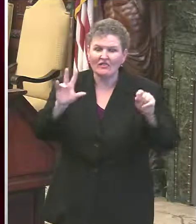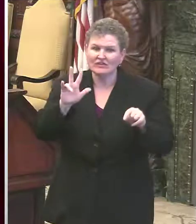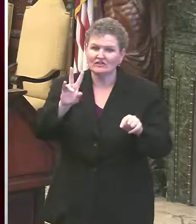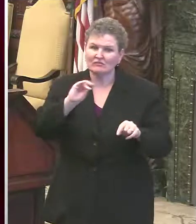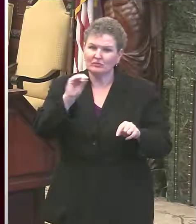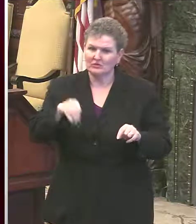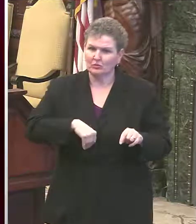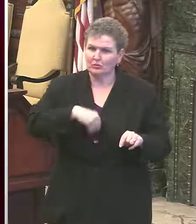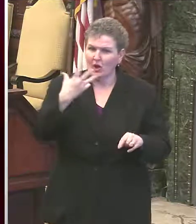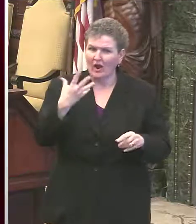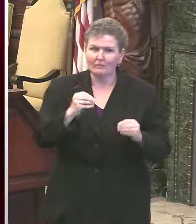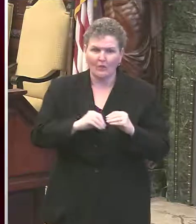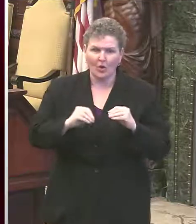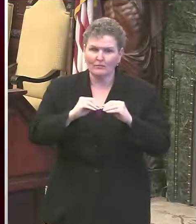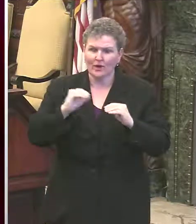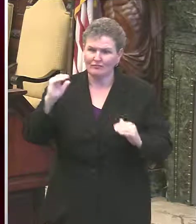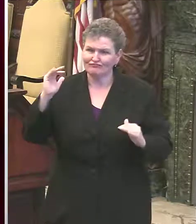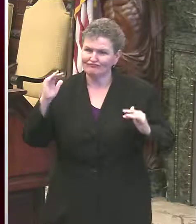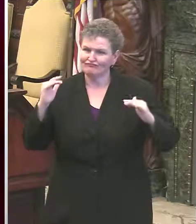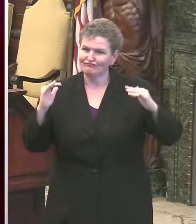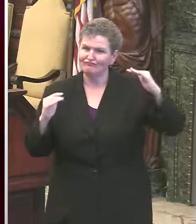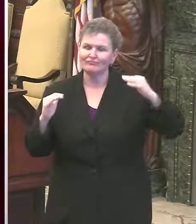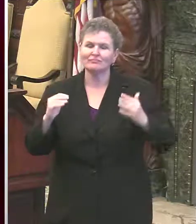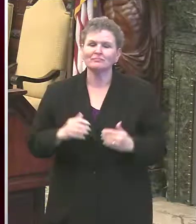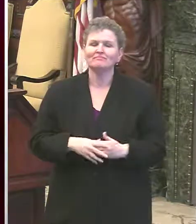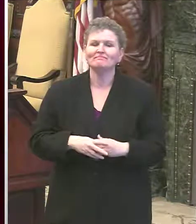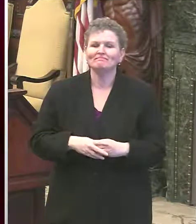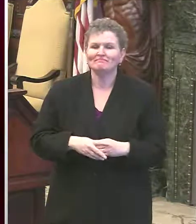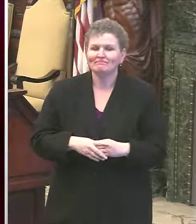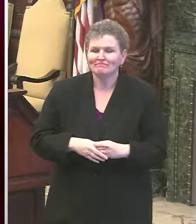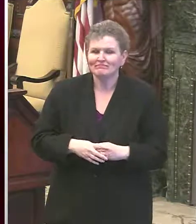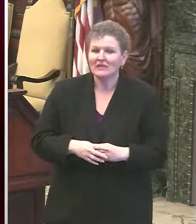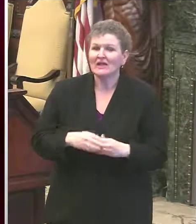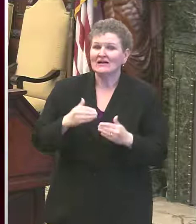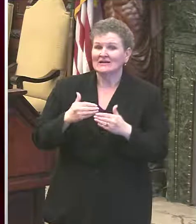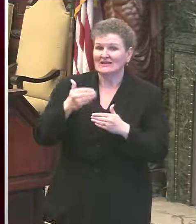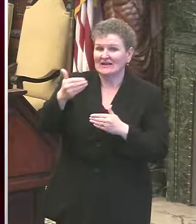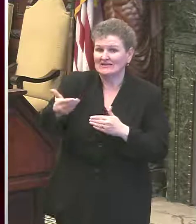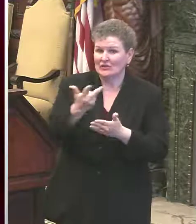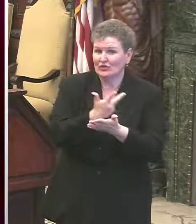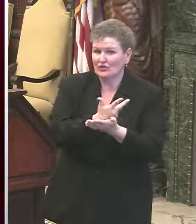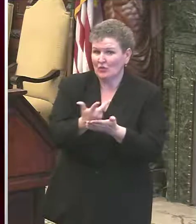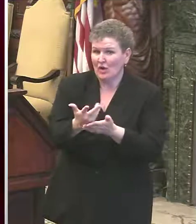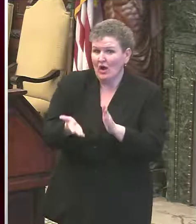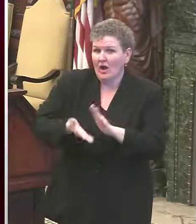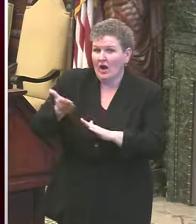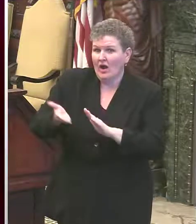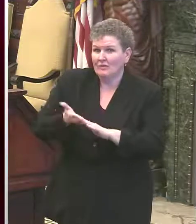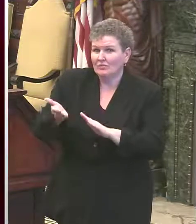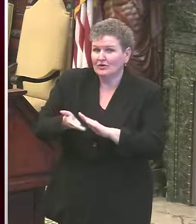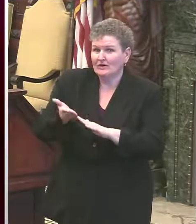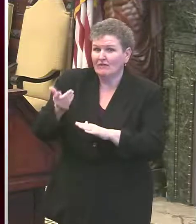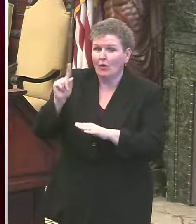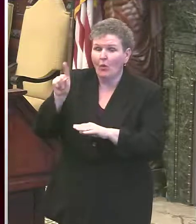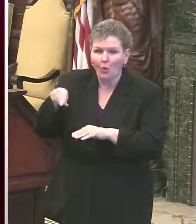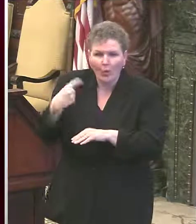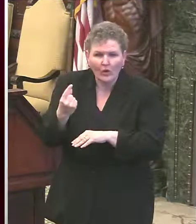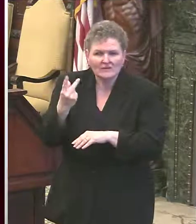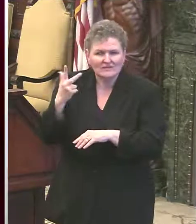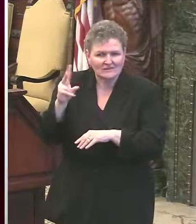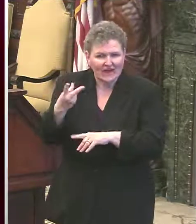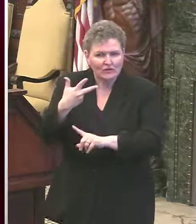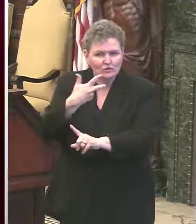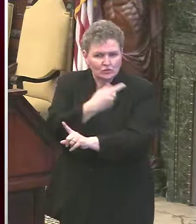white. Now, this is something important. For the next 3 weeks, that operation will be doing only the second doses for people who have